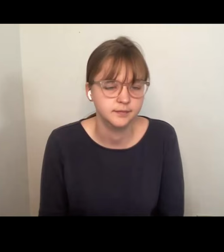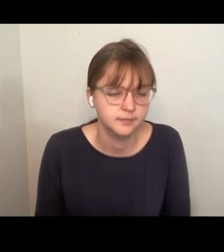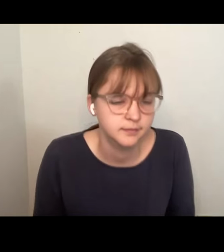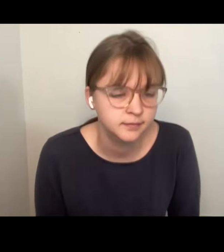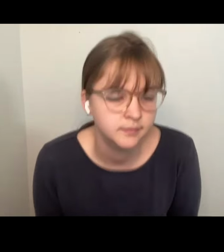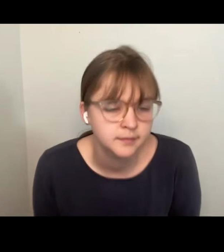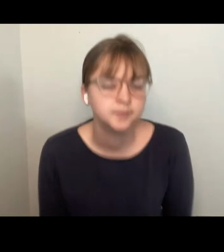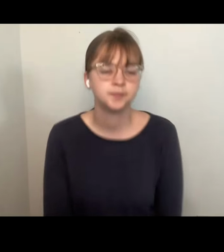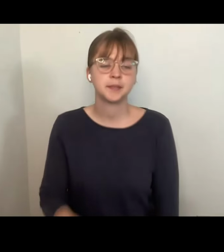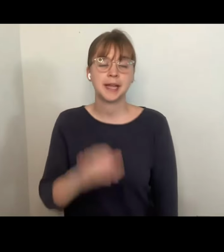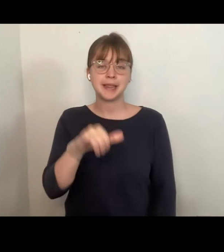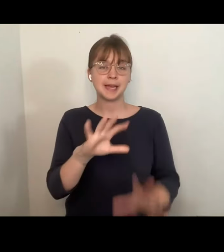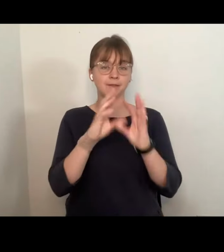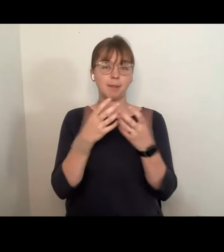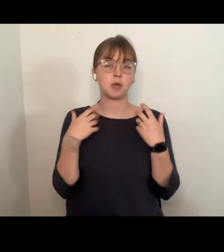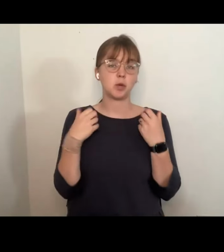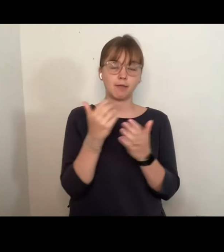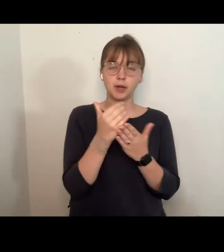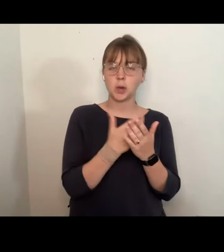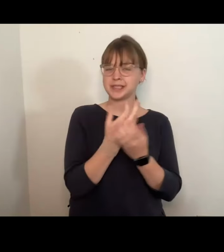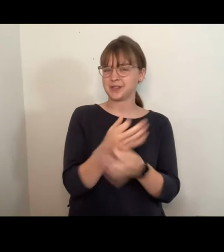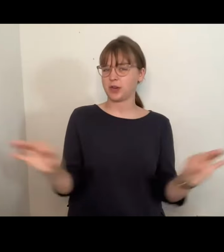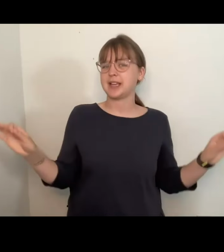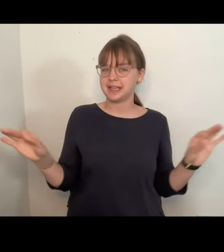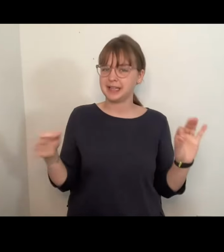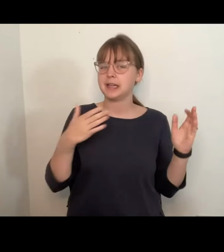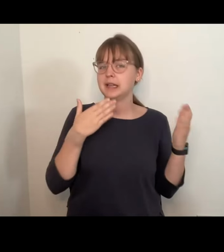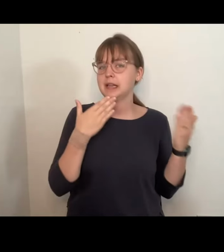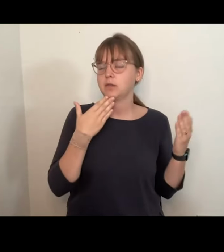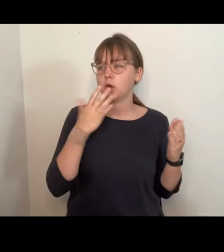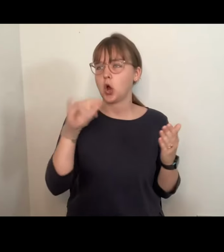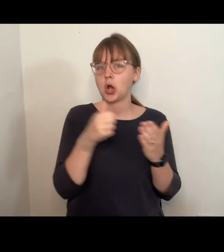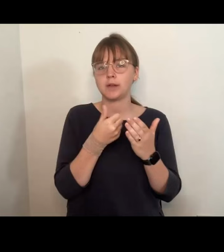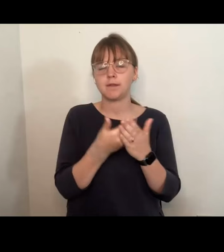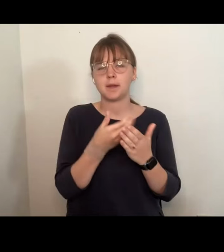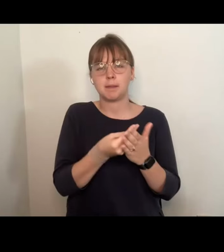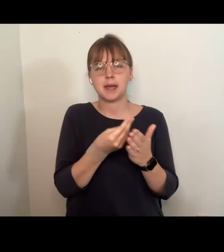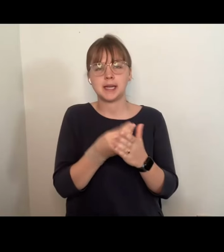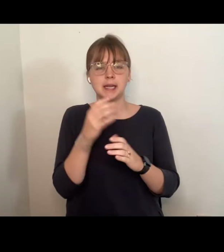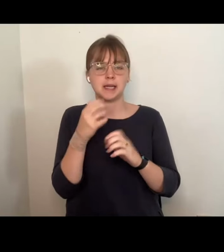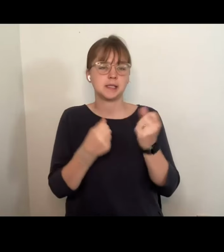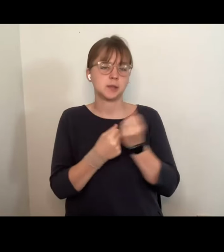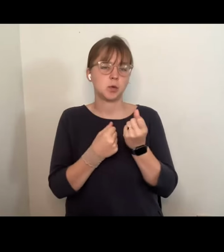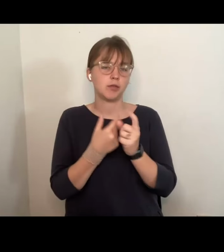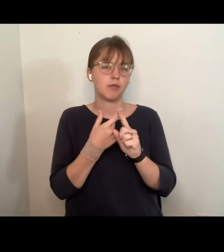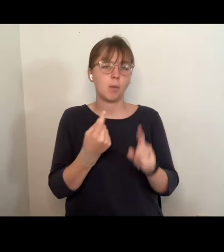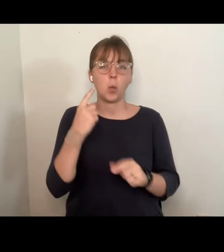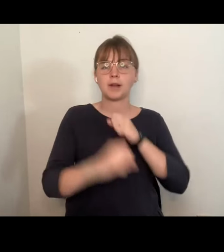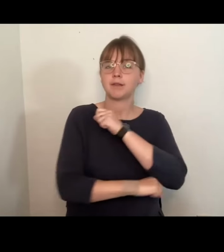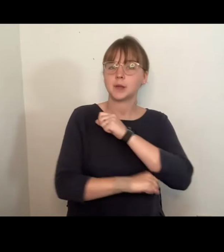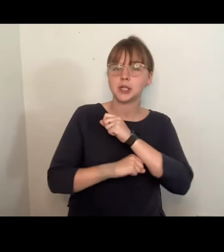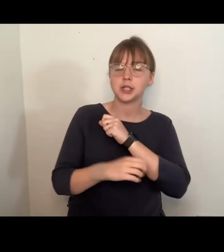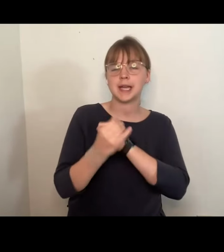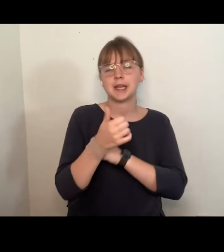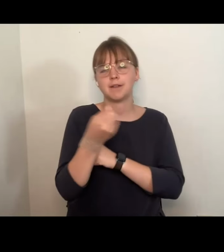There is no charge for the family recovery course, thanks to all the funding that we get from this one foundation and some counties